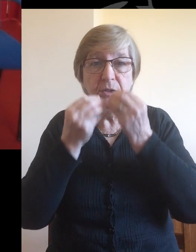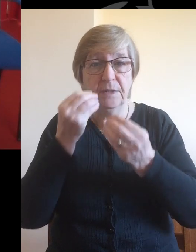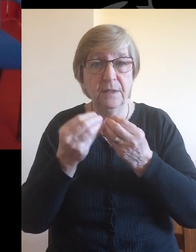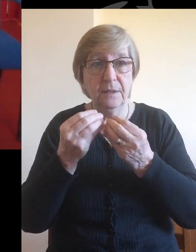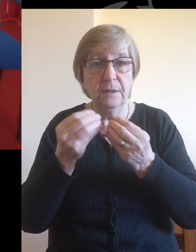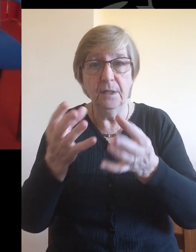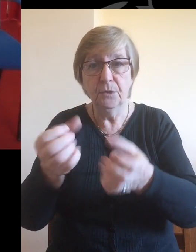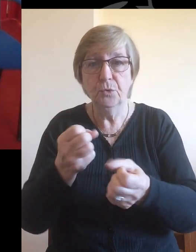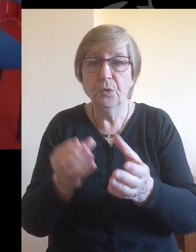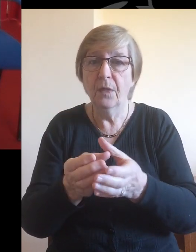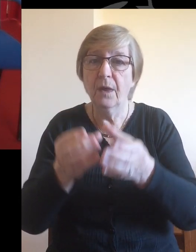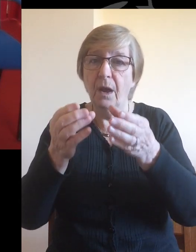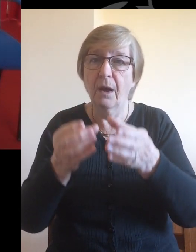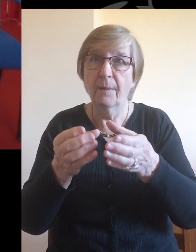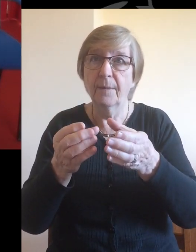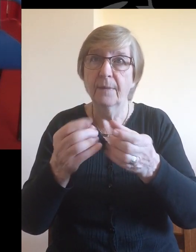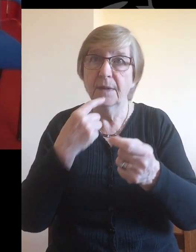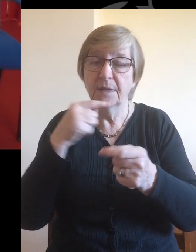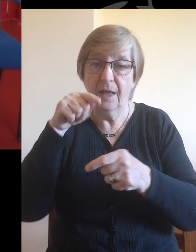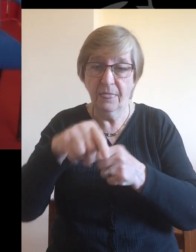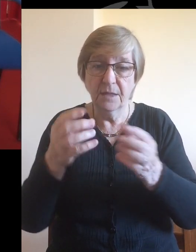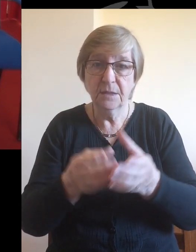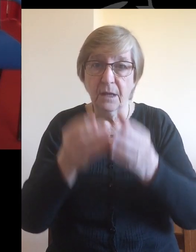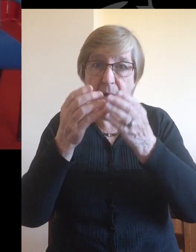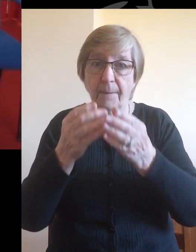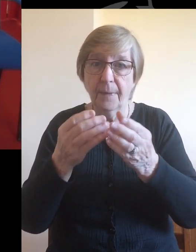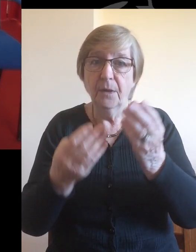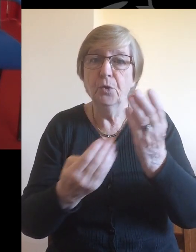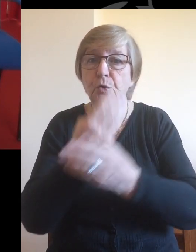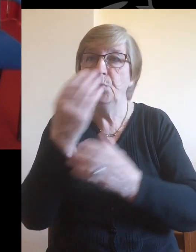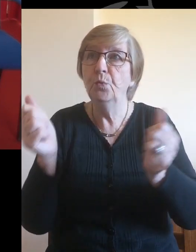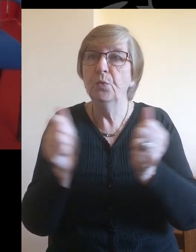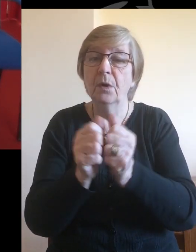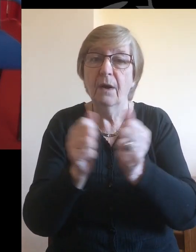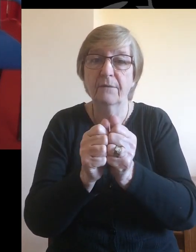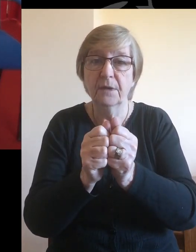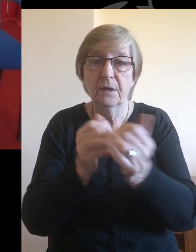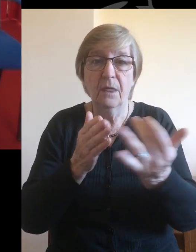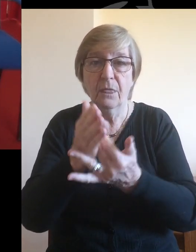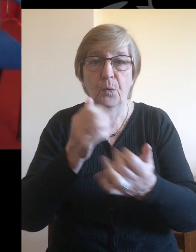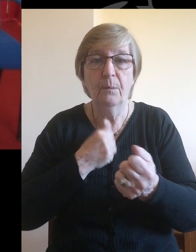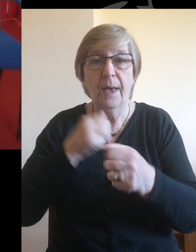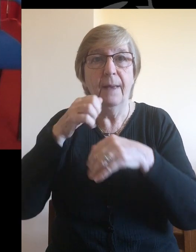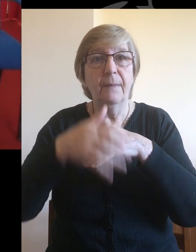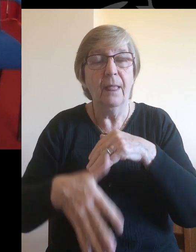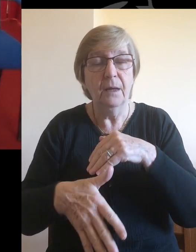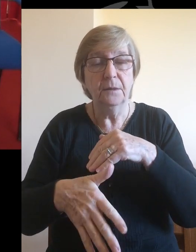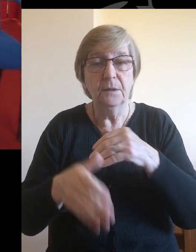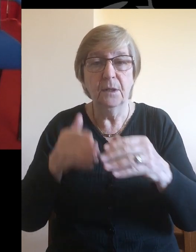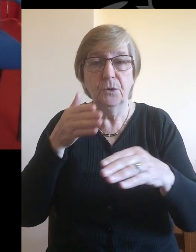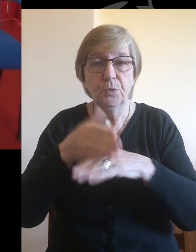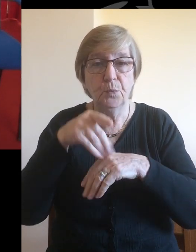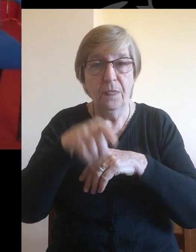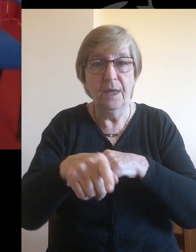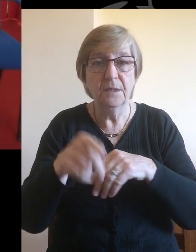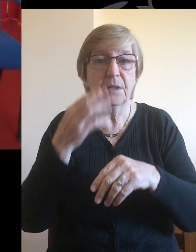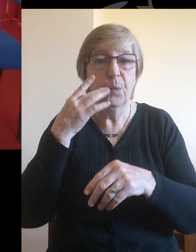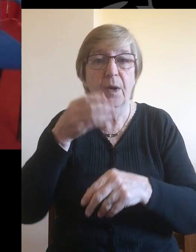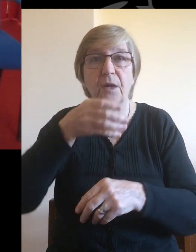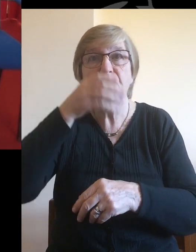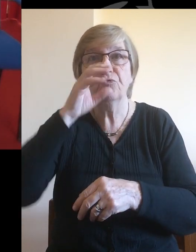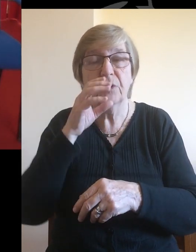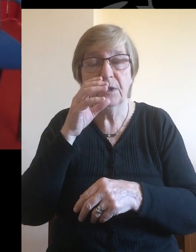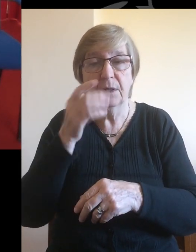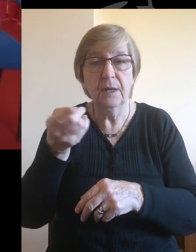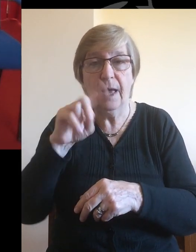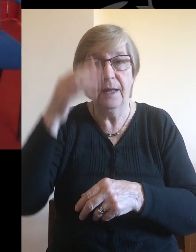saying, "This cup is the new covenant in my blood. Do this whenever you drink it, in